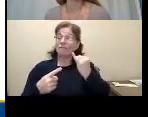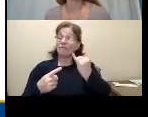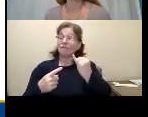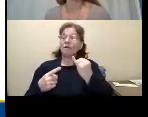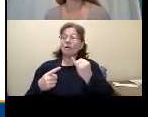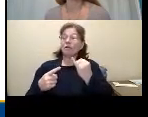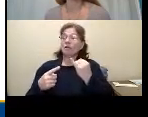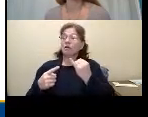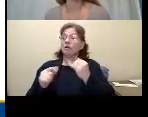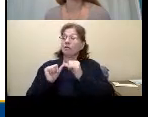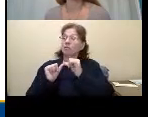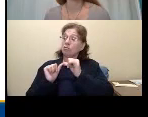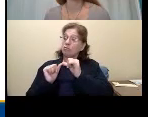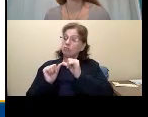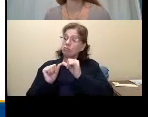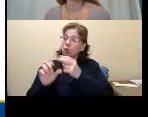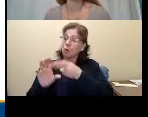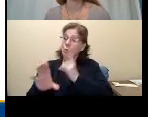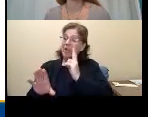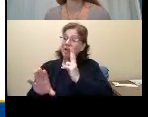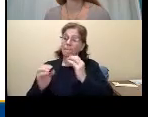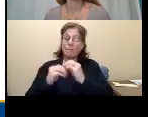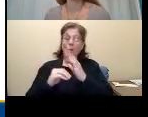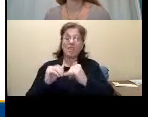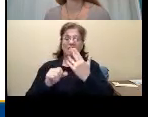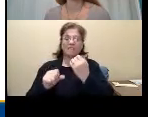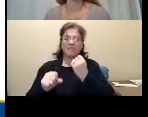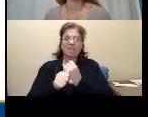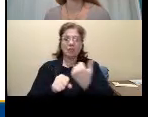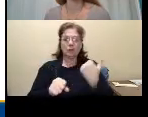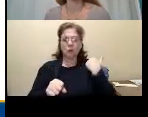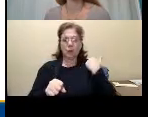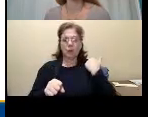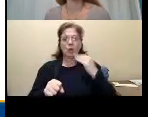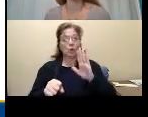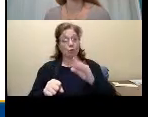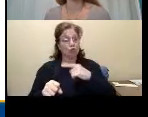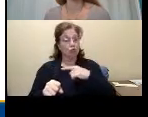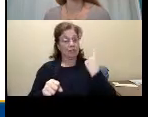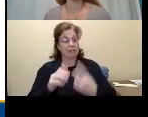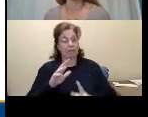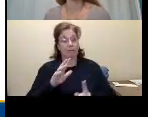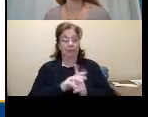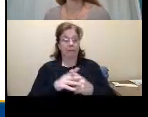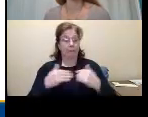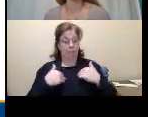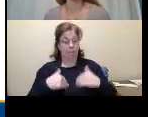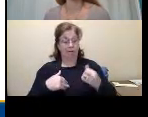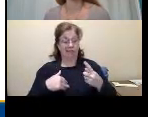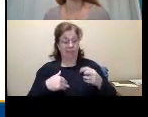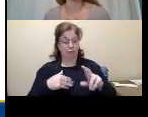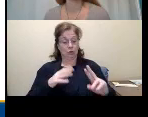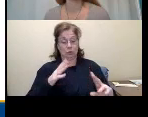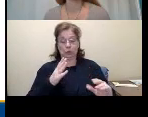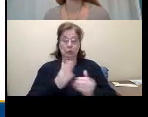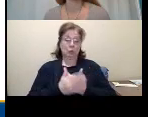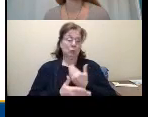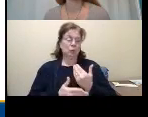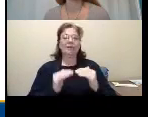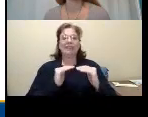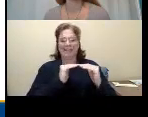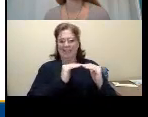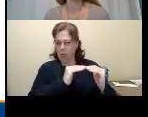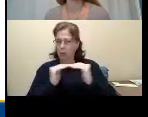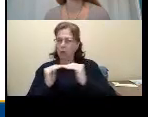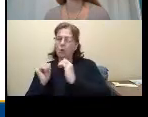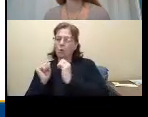would quit for more than 15 years, your risk of developing a new lung cancer was really almost equal to those patients